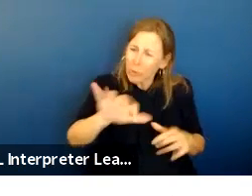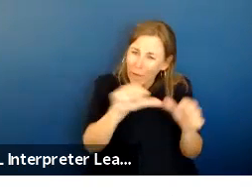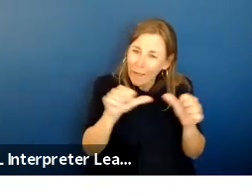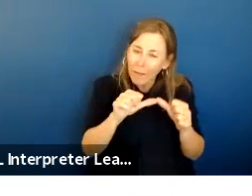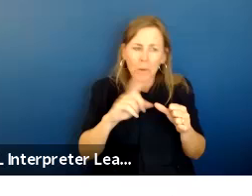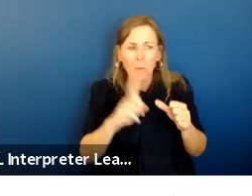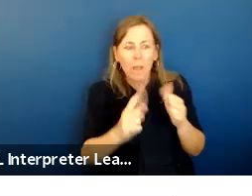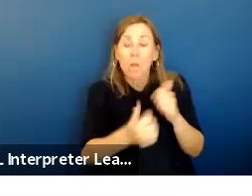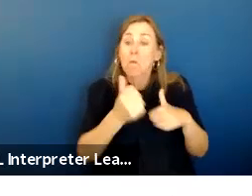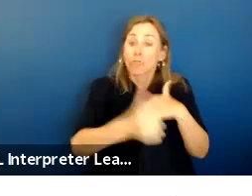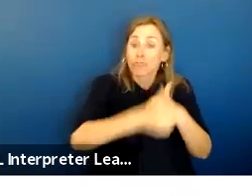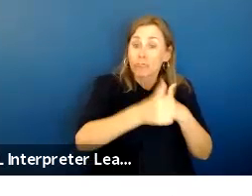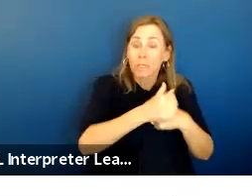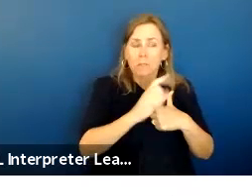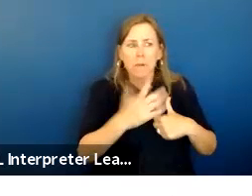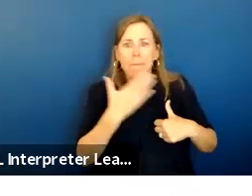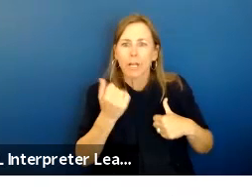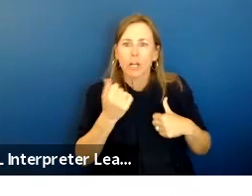and are a great resource.